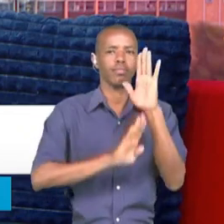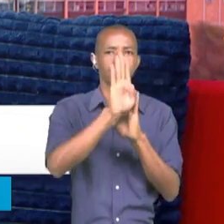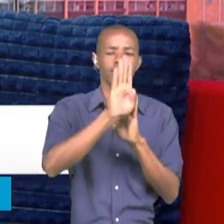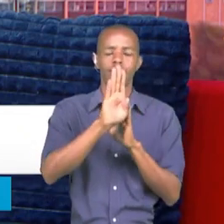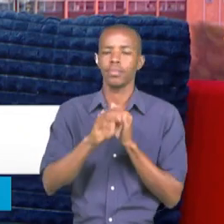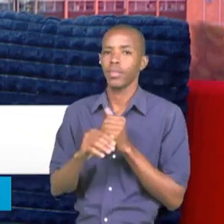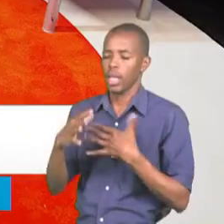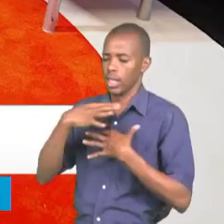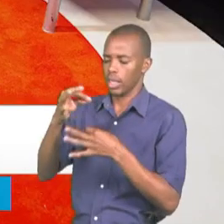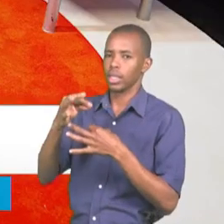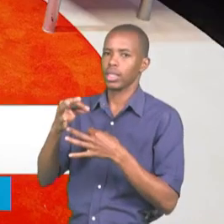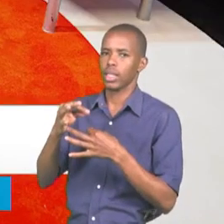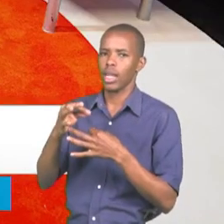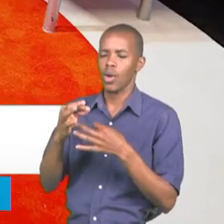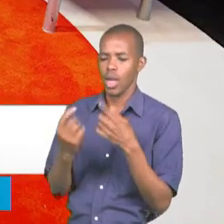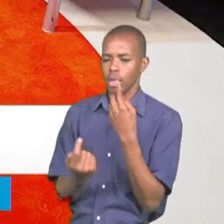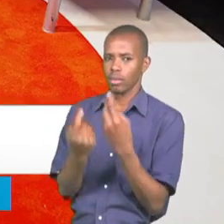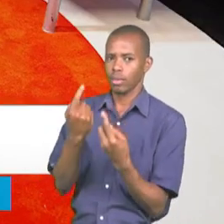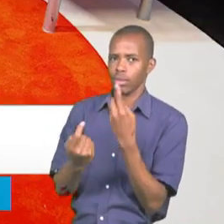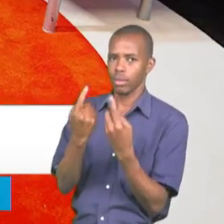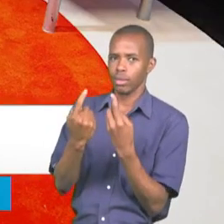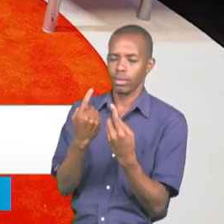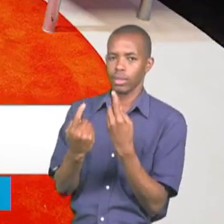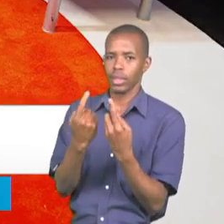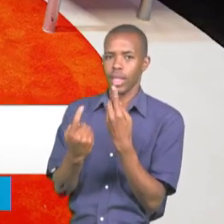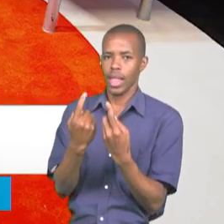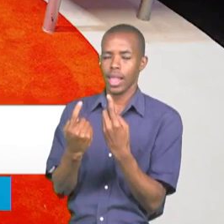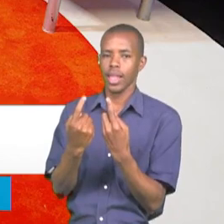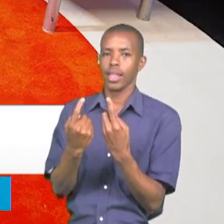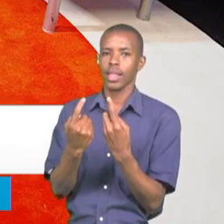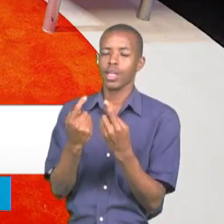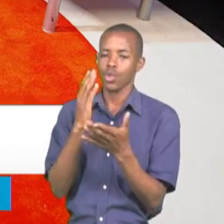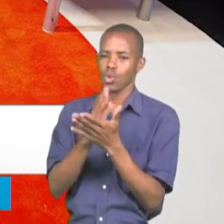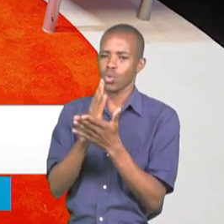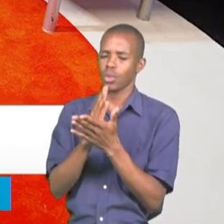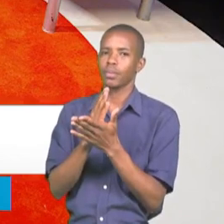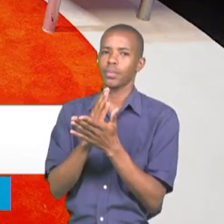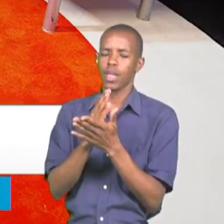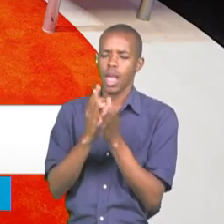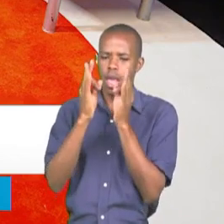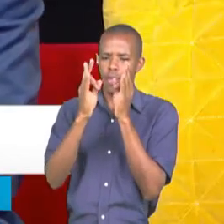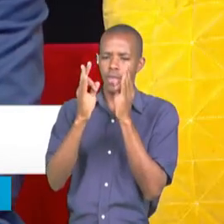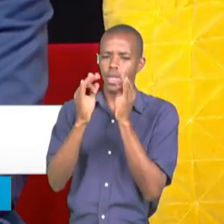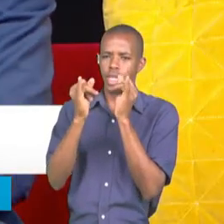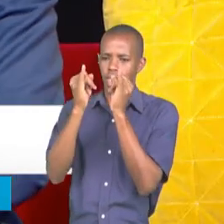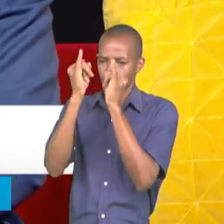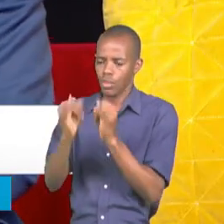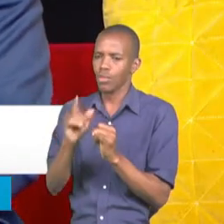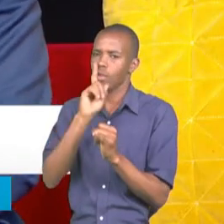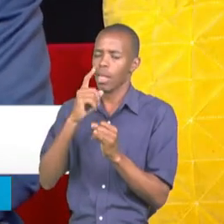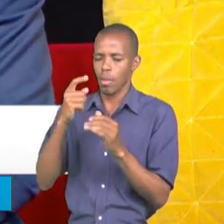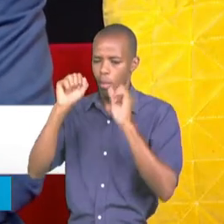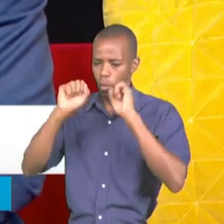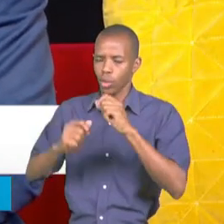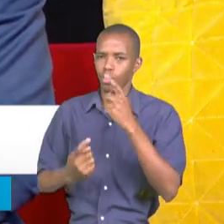Now, you know, not everyone knows how to cook, eh? Trust me. Not everyone knows how to cook. Like, it's crazy. By the time someone tells you, I can cook, I'm a chef,